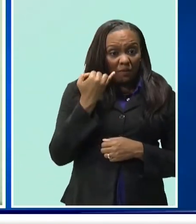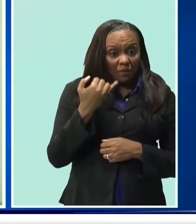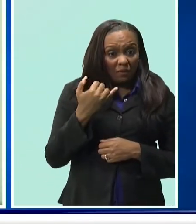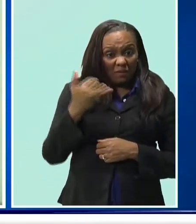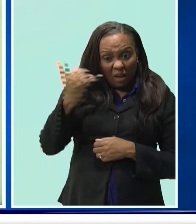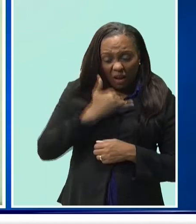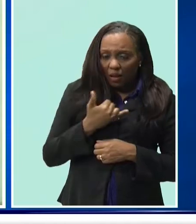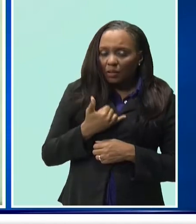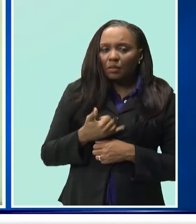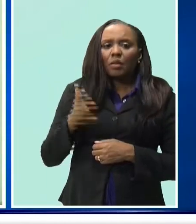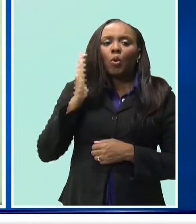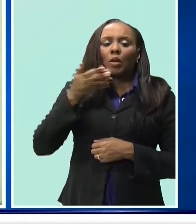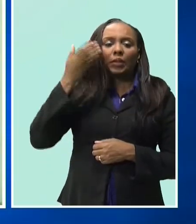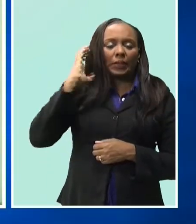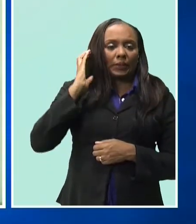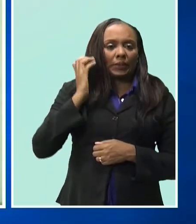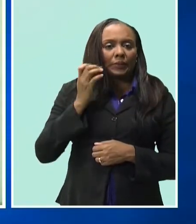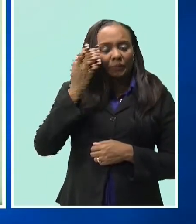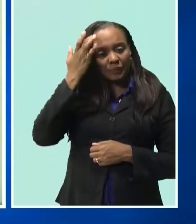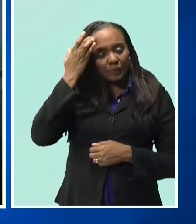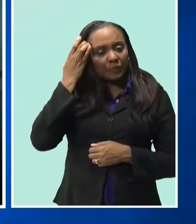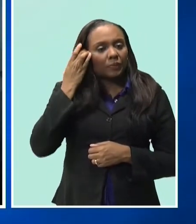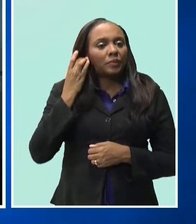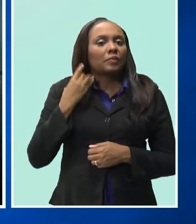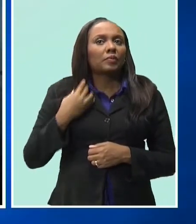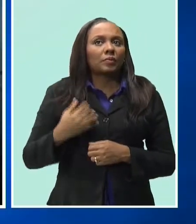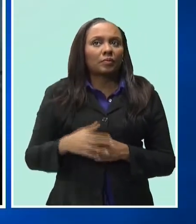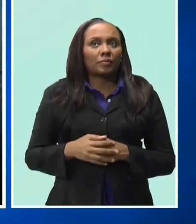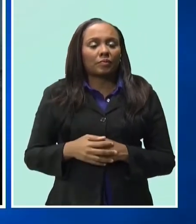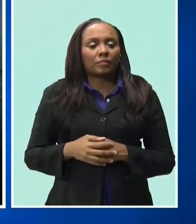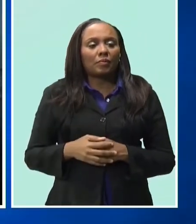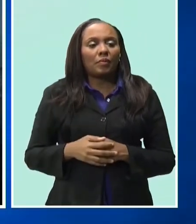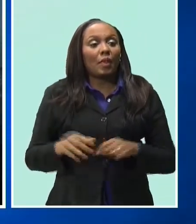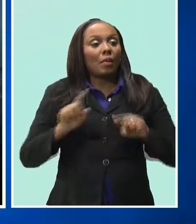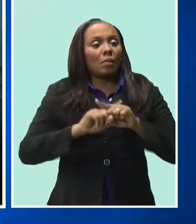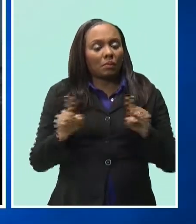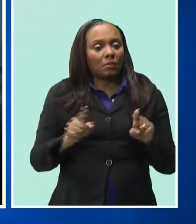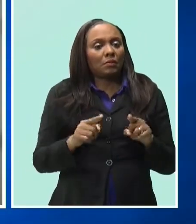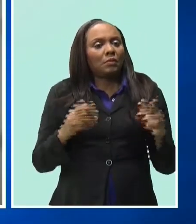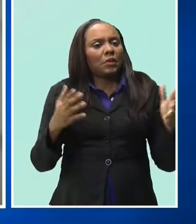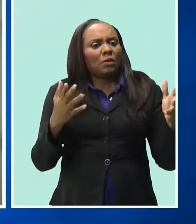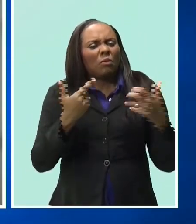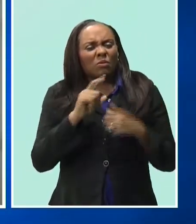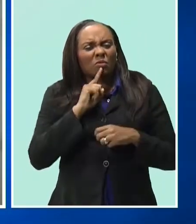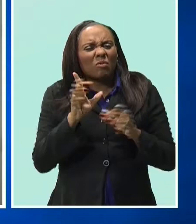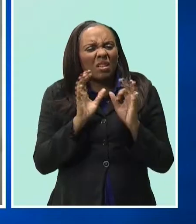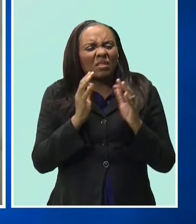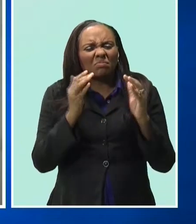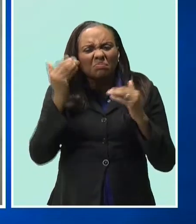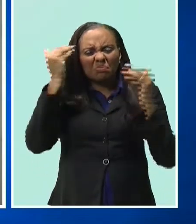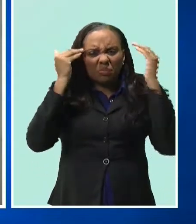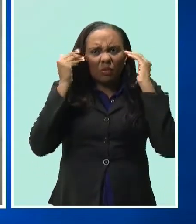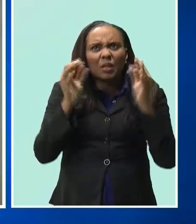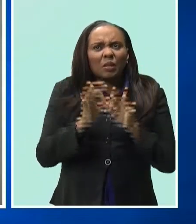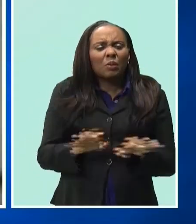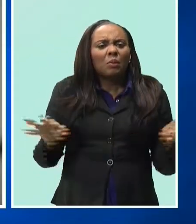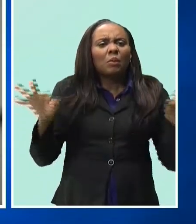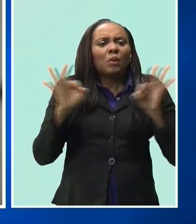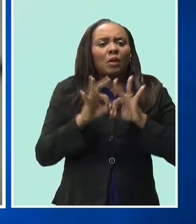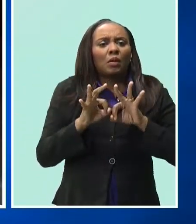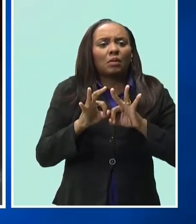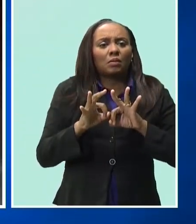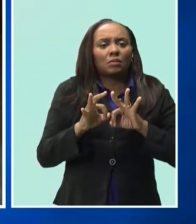away. However, she says in an effort to ensure no one is left behind, it was important to recognize the cultural and